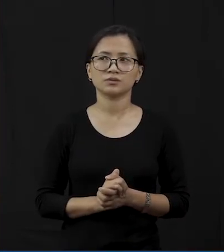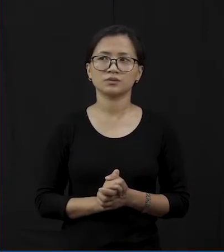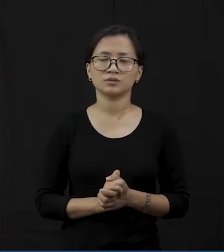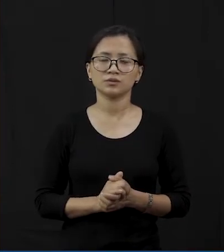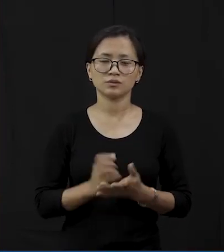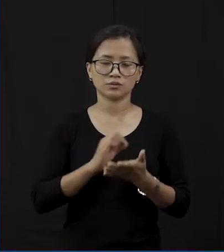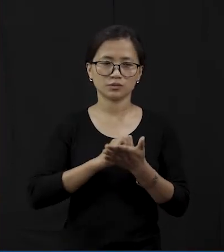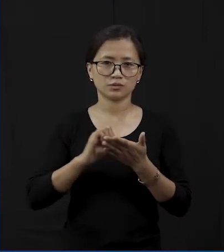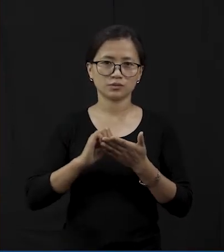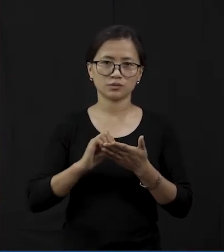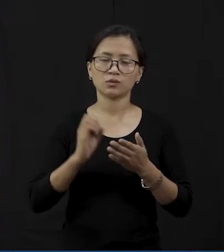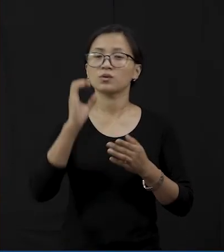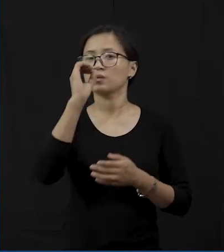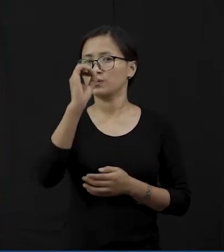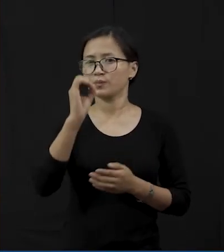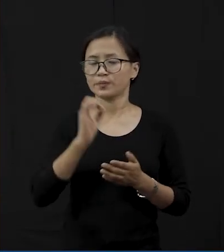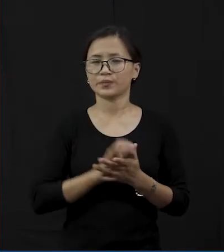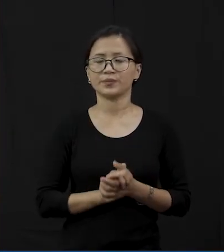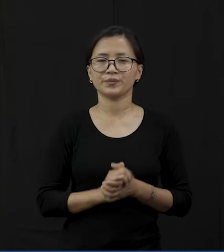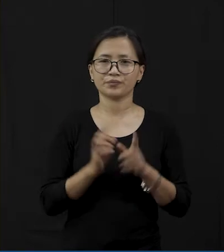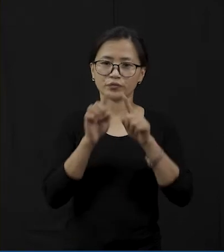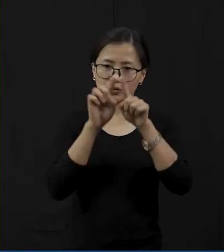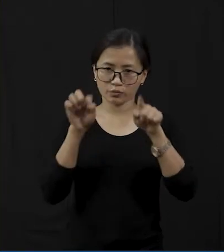So we write odd.